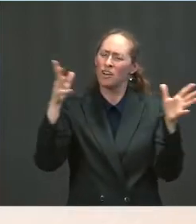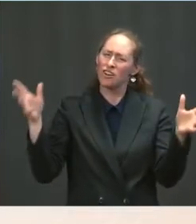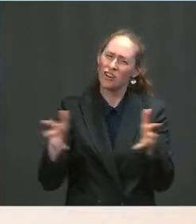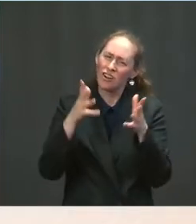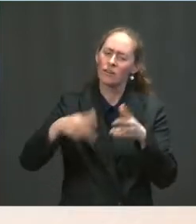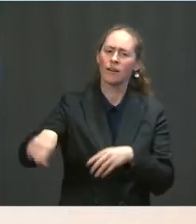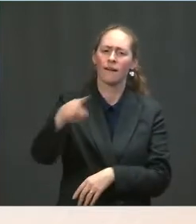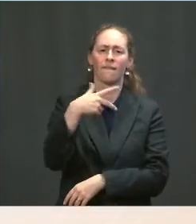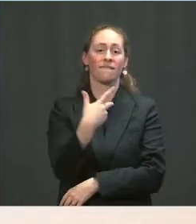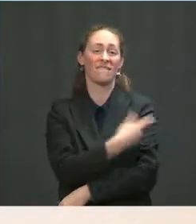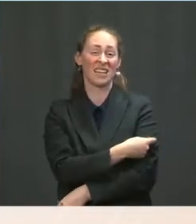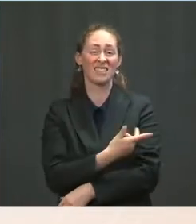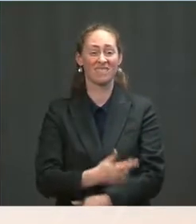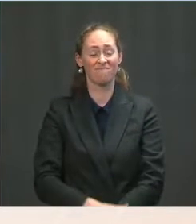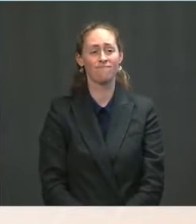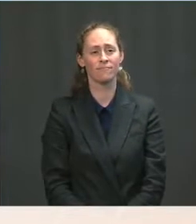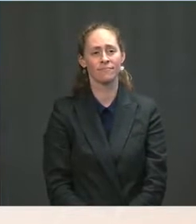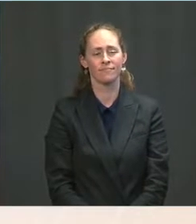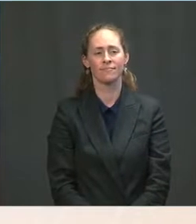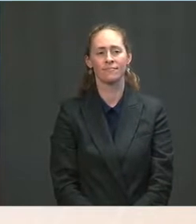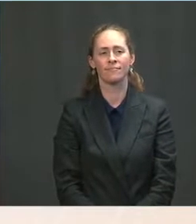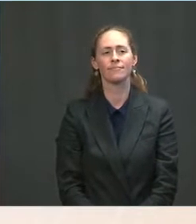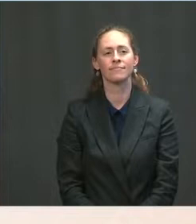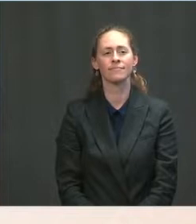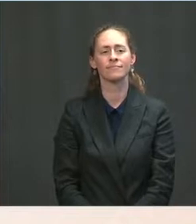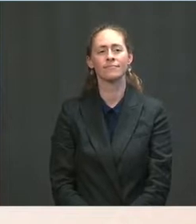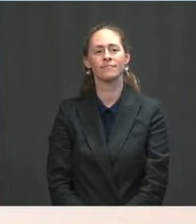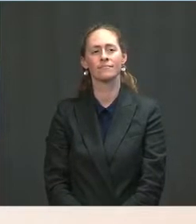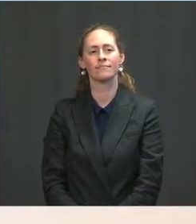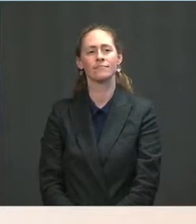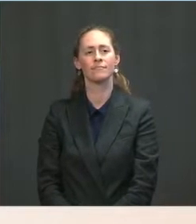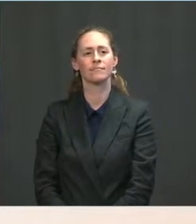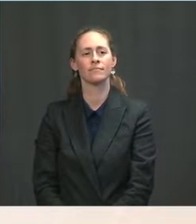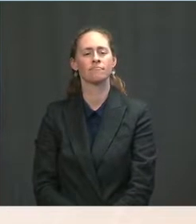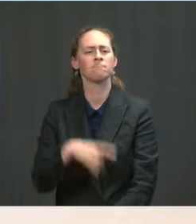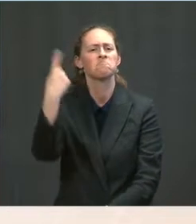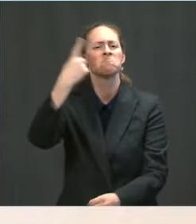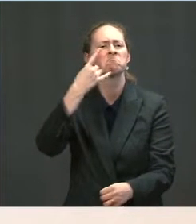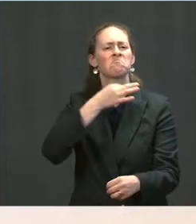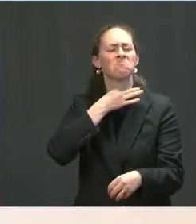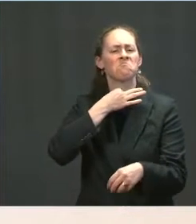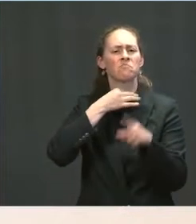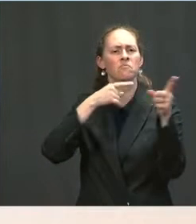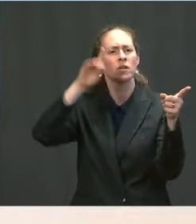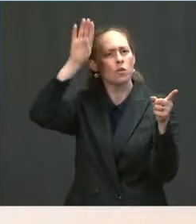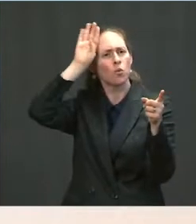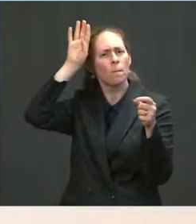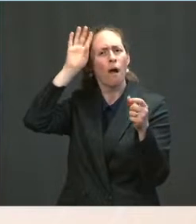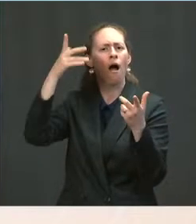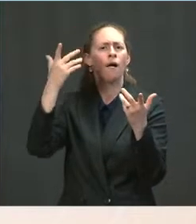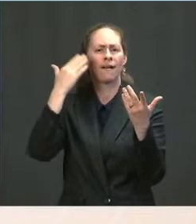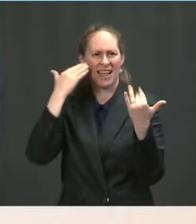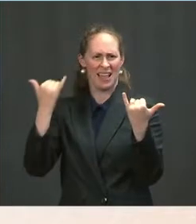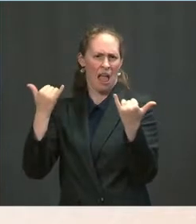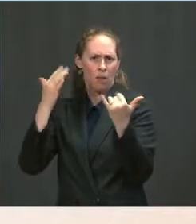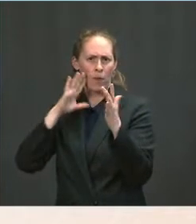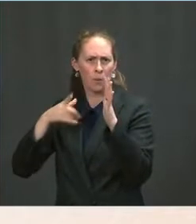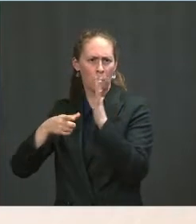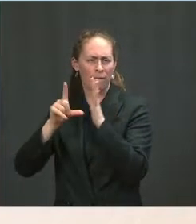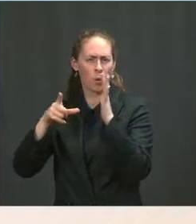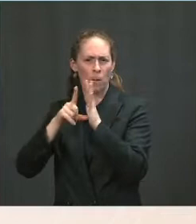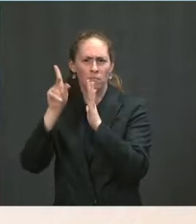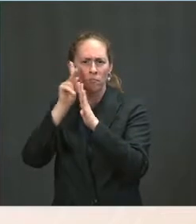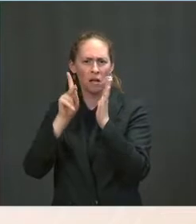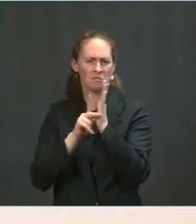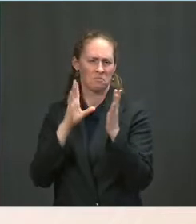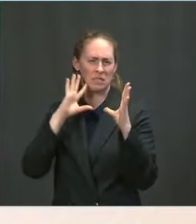And a question with respect to Cuba and the ongoing policy review. I know there's a meeting today, but has there been any movement on actionable steps?